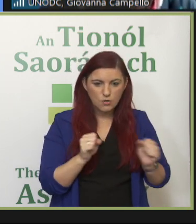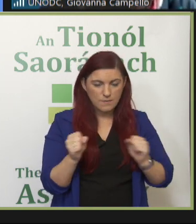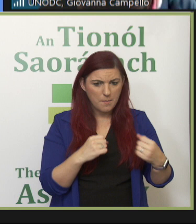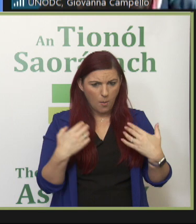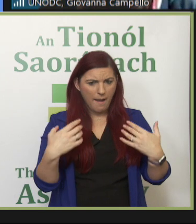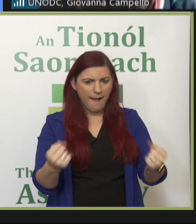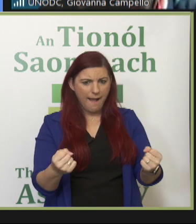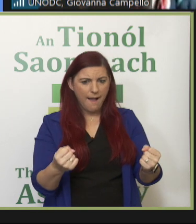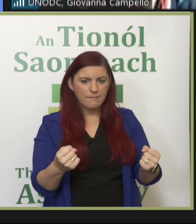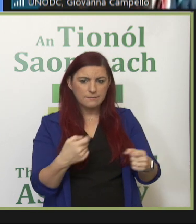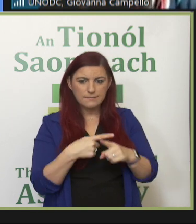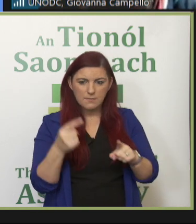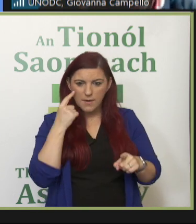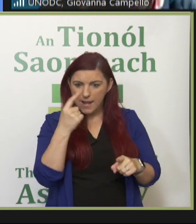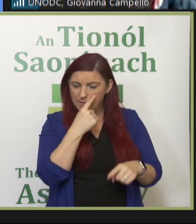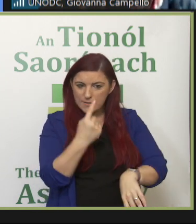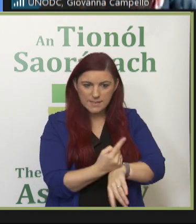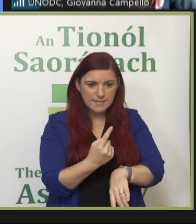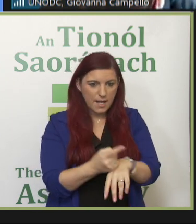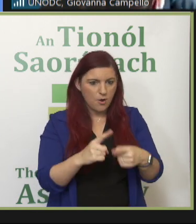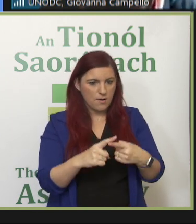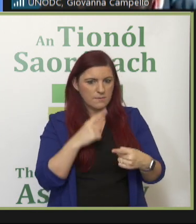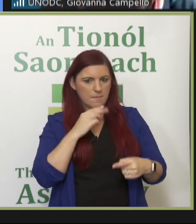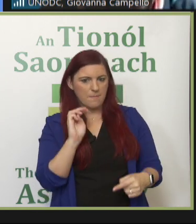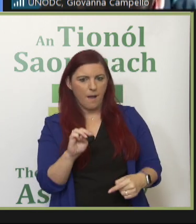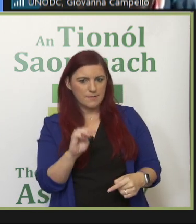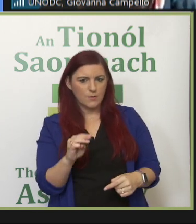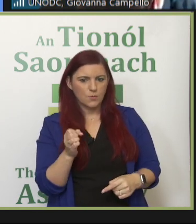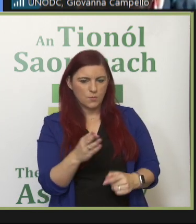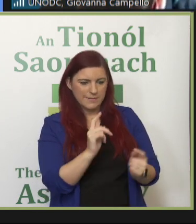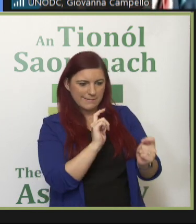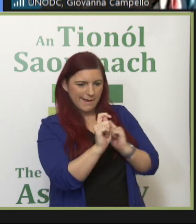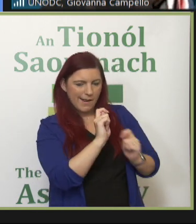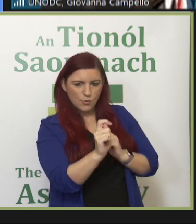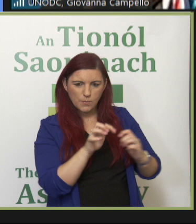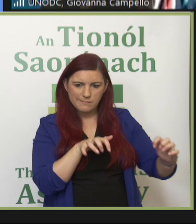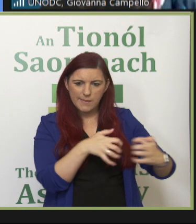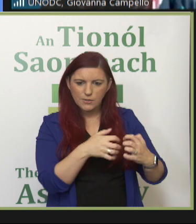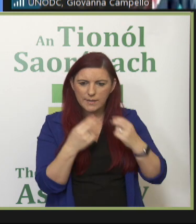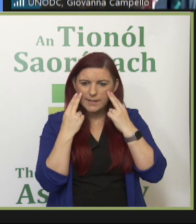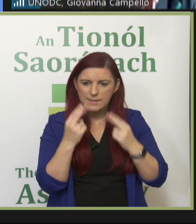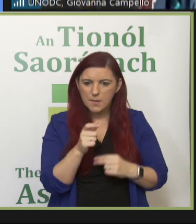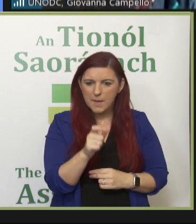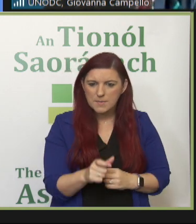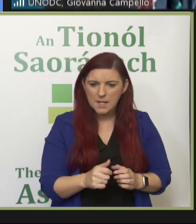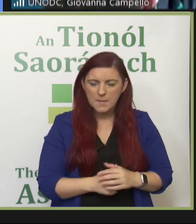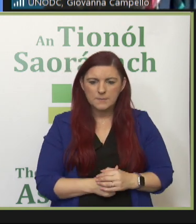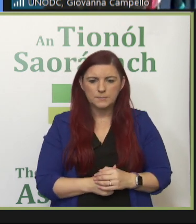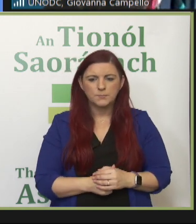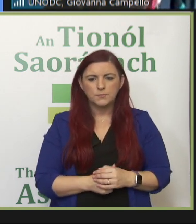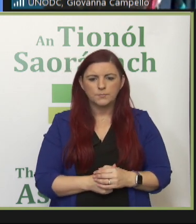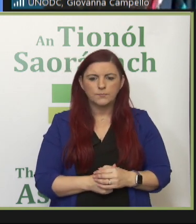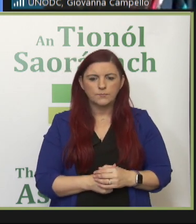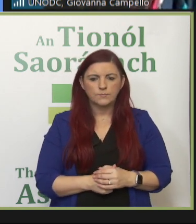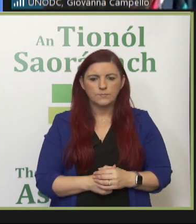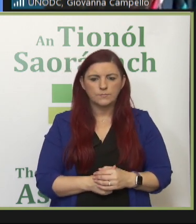scientific evidence and that are tailored to the needs of populations, especially vulnerable circumstances. Now, let me